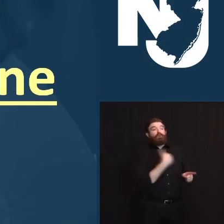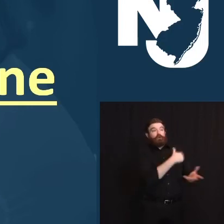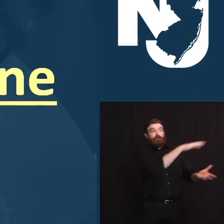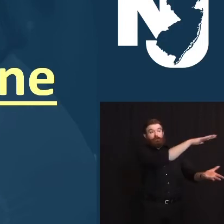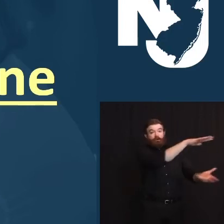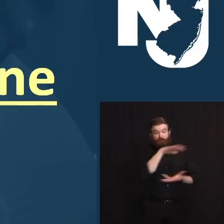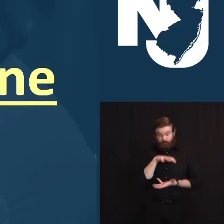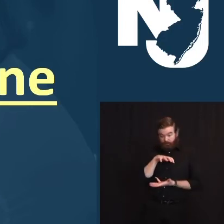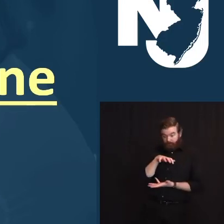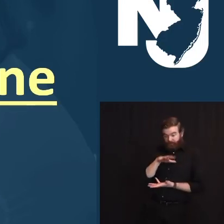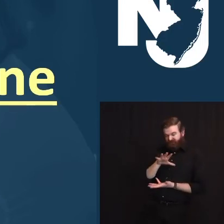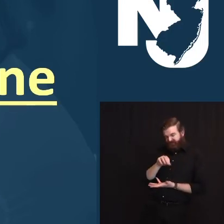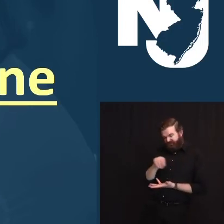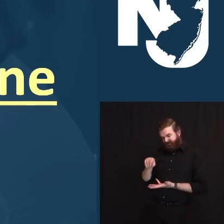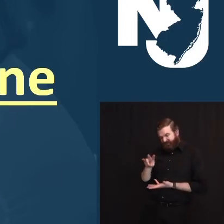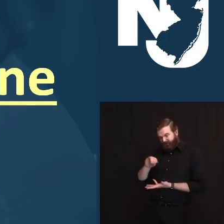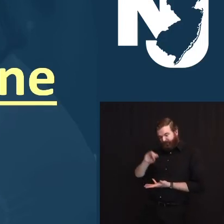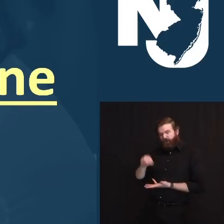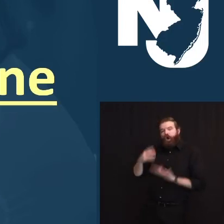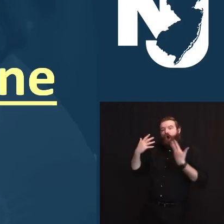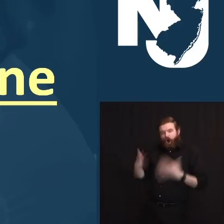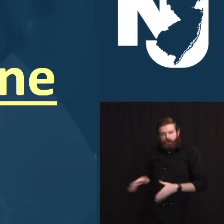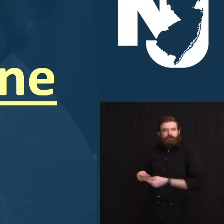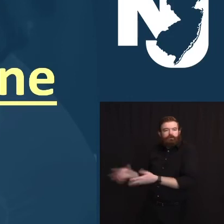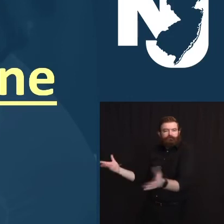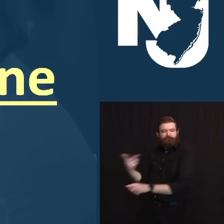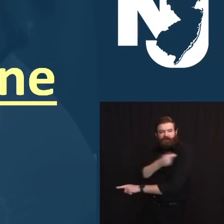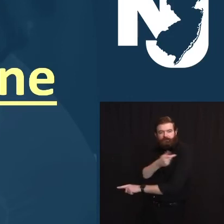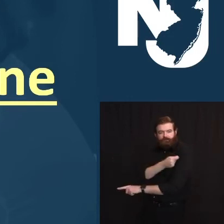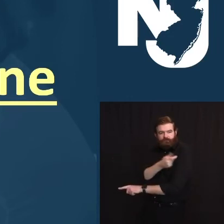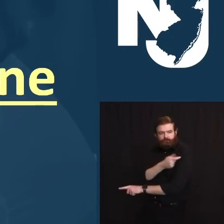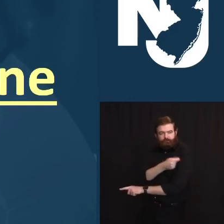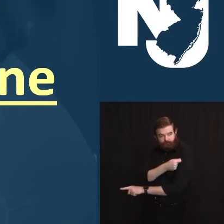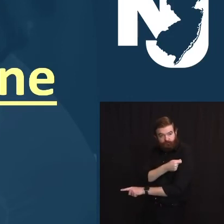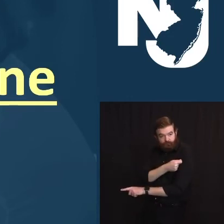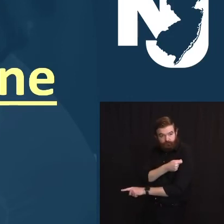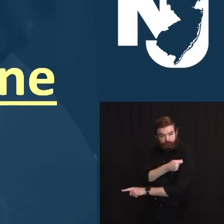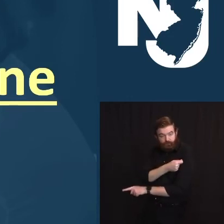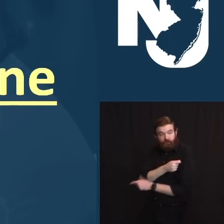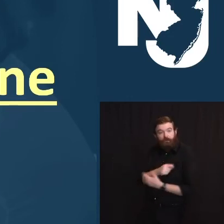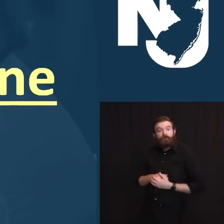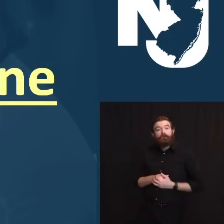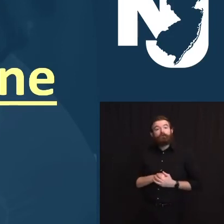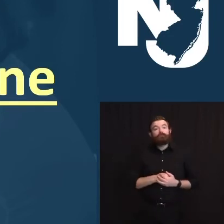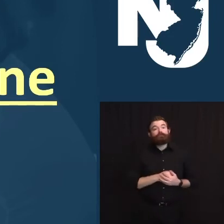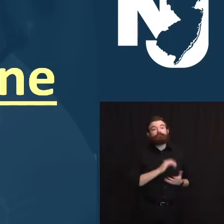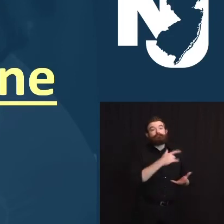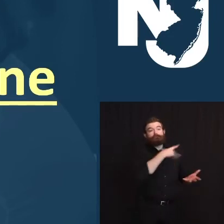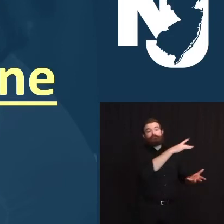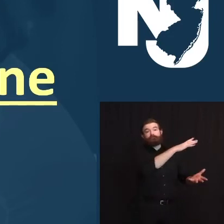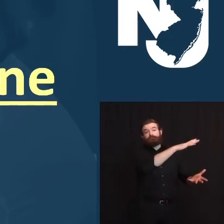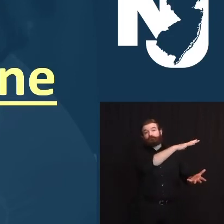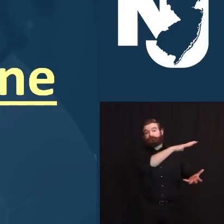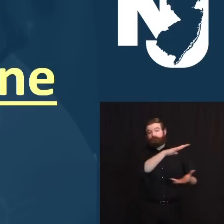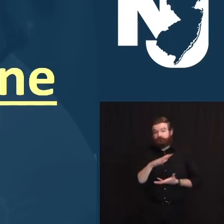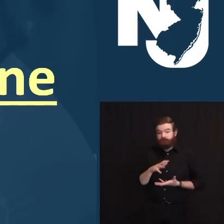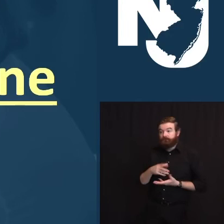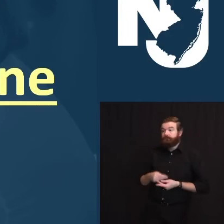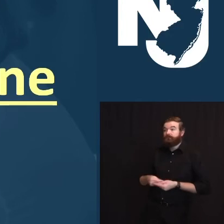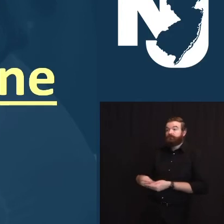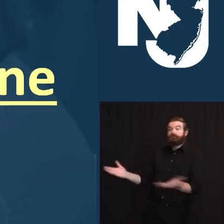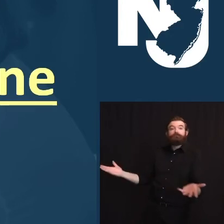first group, only a little more than 10% of those have been distributed. In fact, I've got a call this afternoon with the